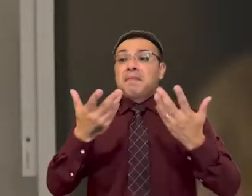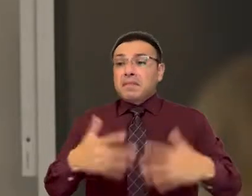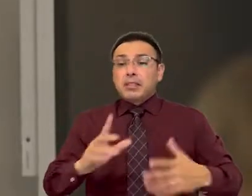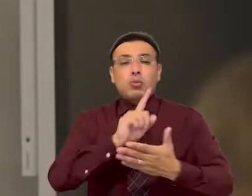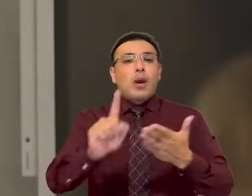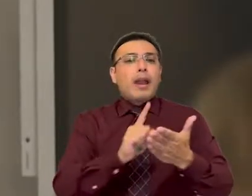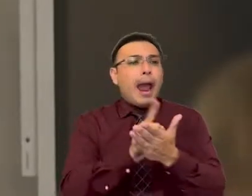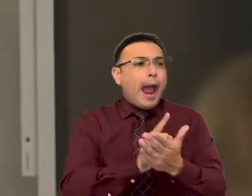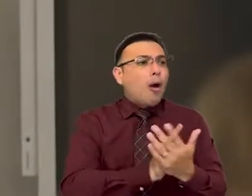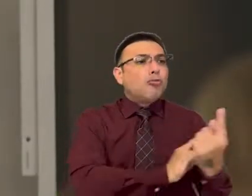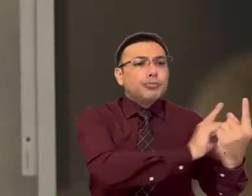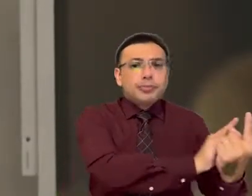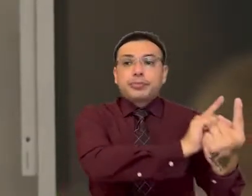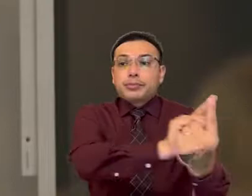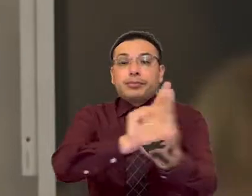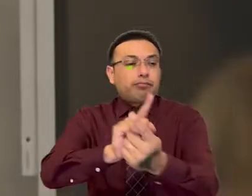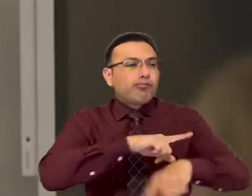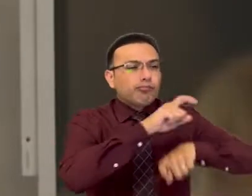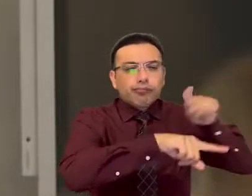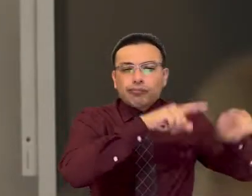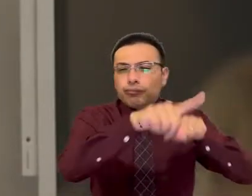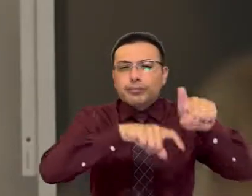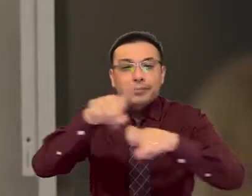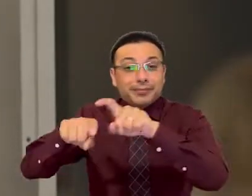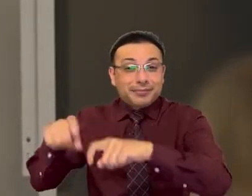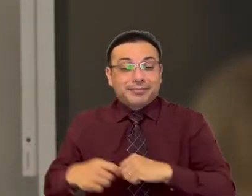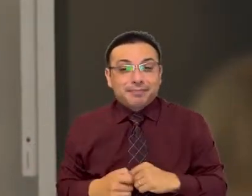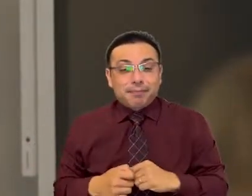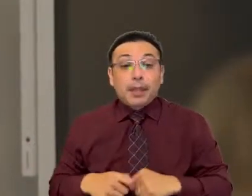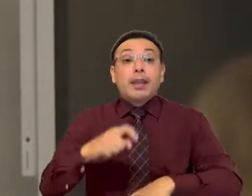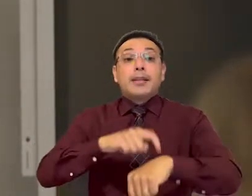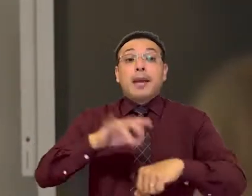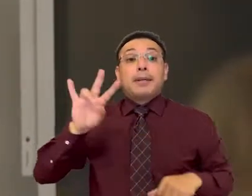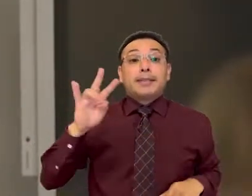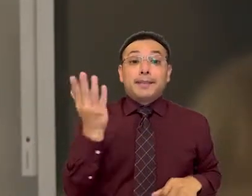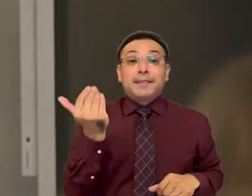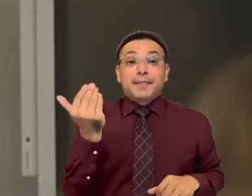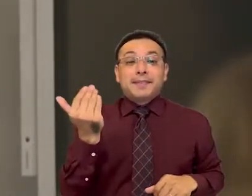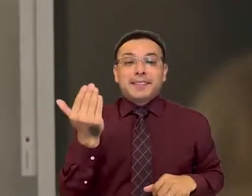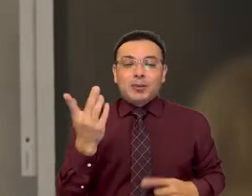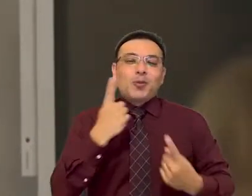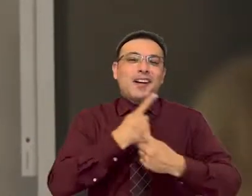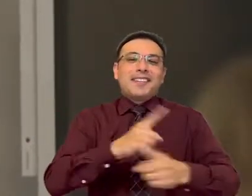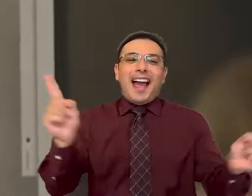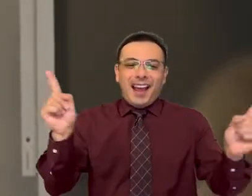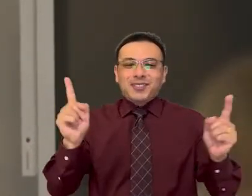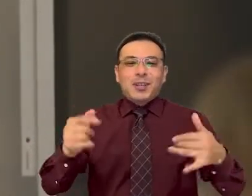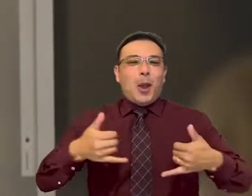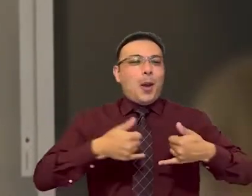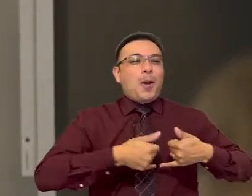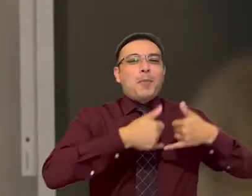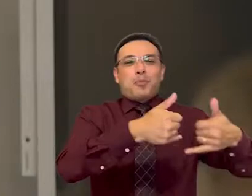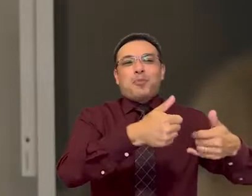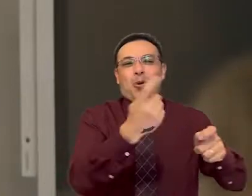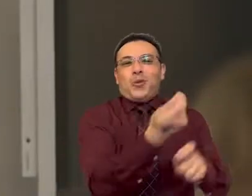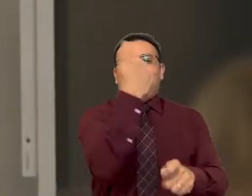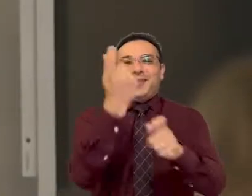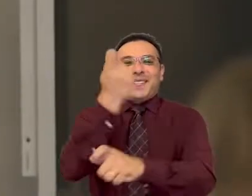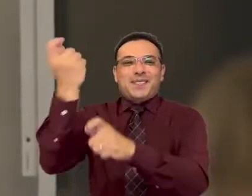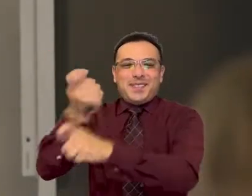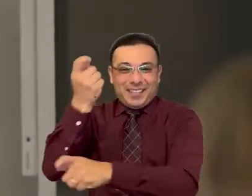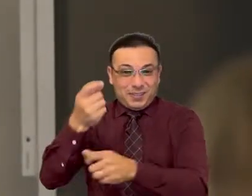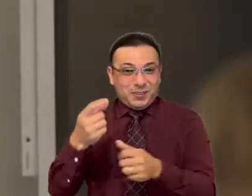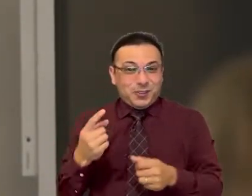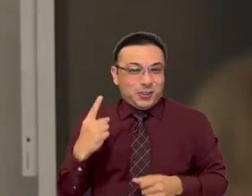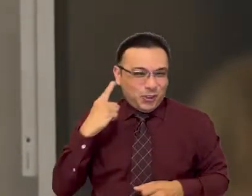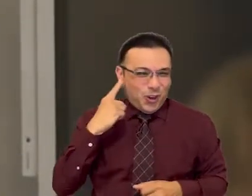room and ask questions of our specialists. Then at 7:15, we'll announce those door prizes that I'm sure you heard about at the front, which